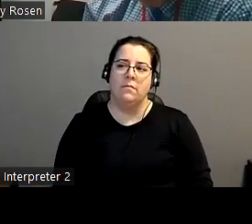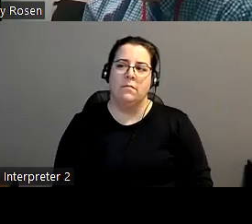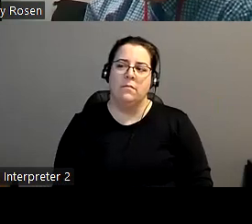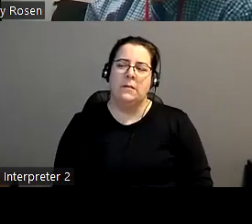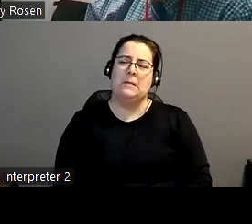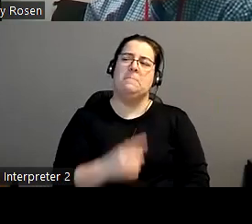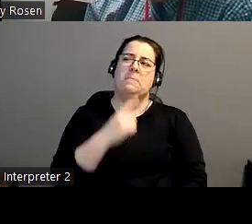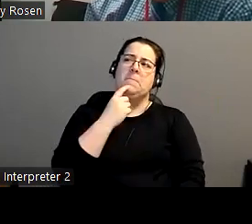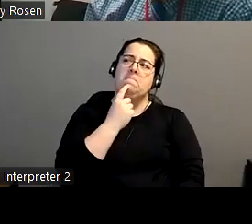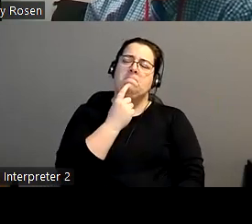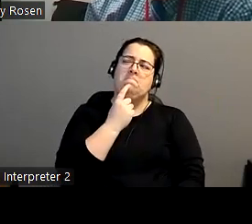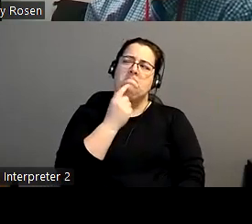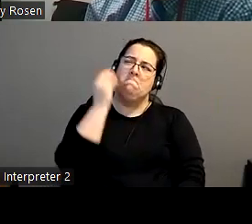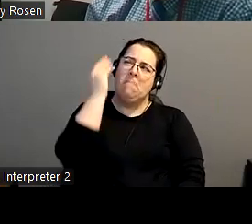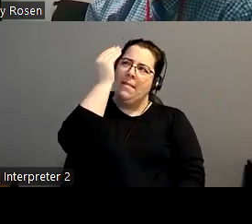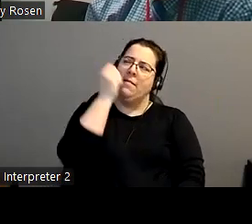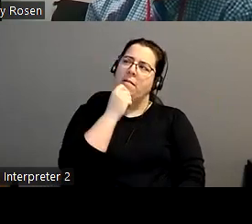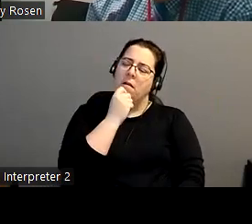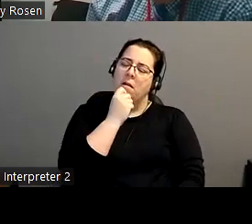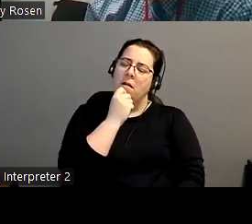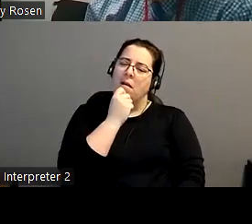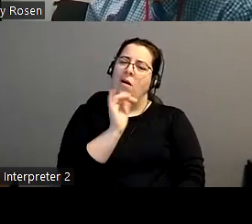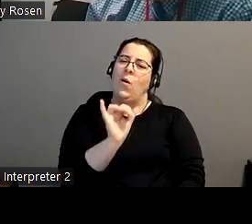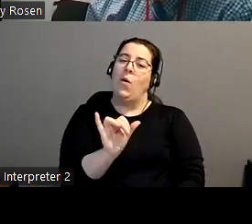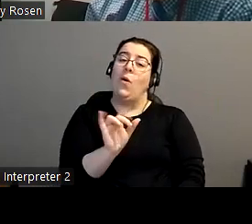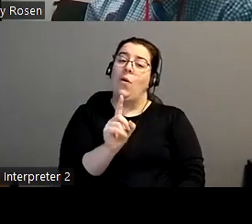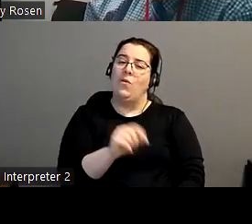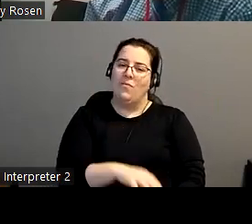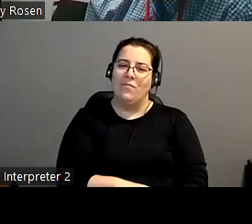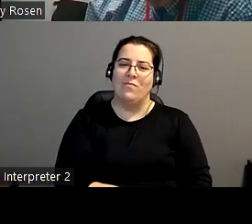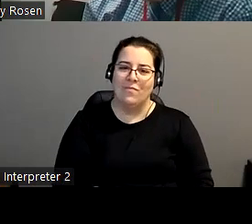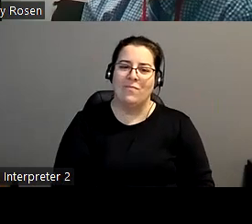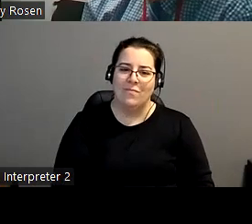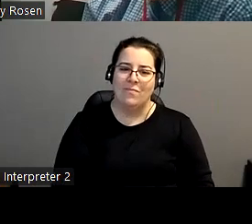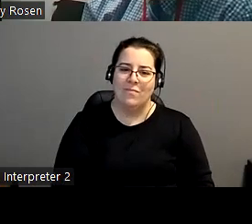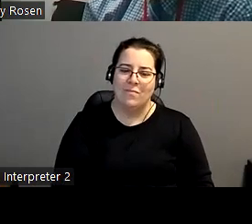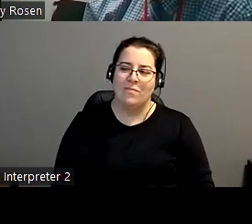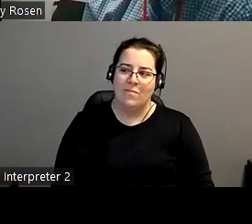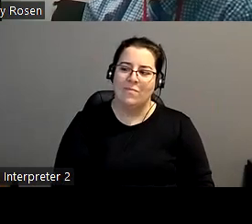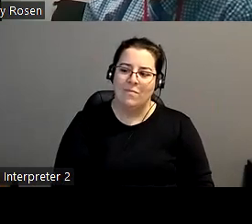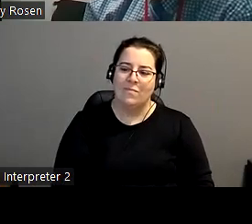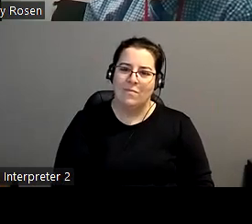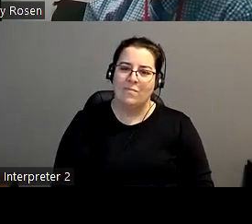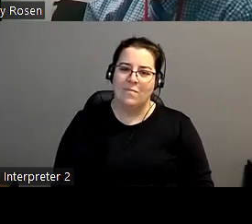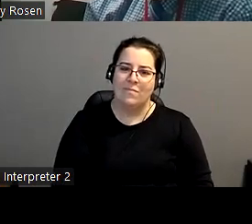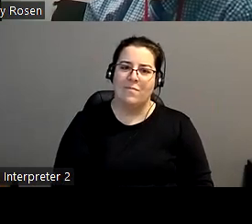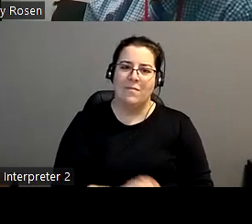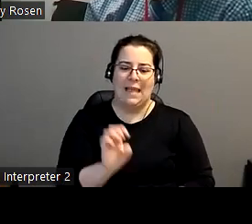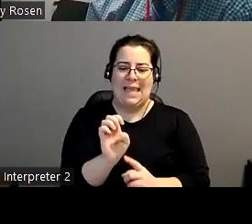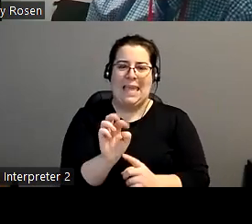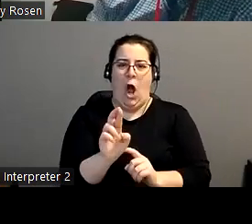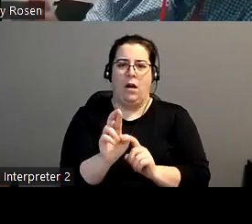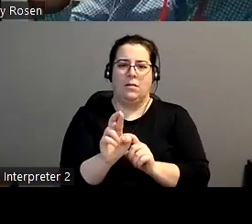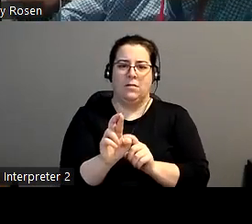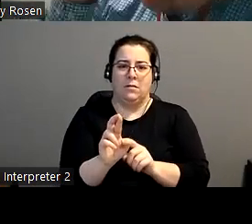And I thought for a minute, and then I recognized, you know what? Most of the patients that we see in the ER who are older